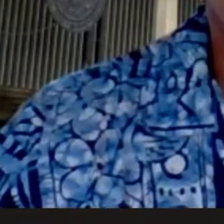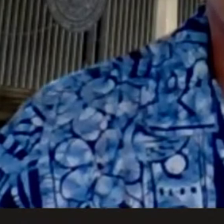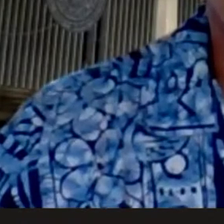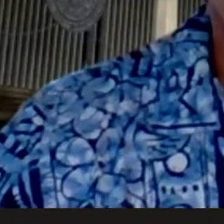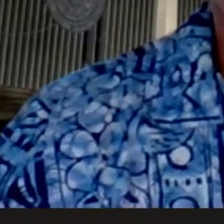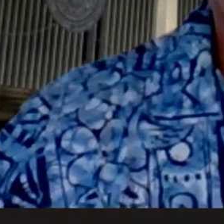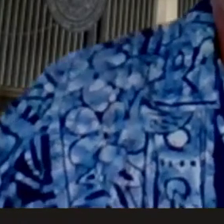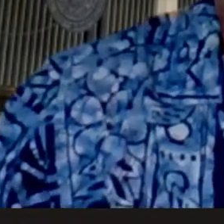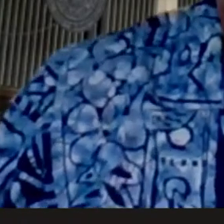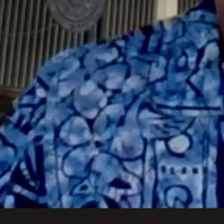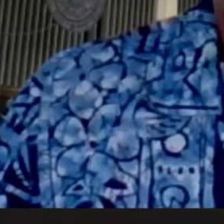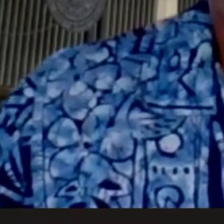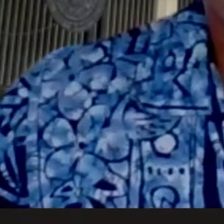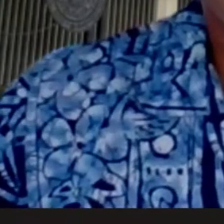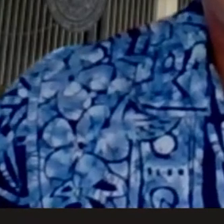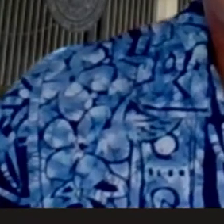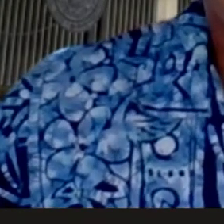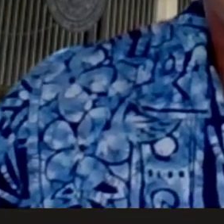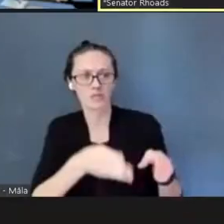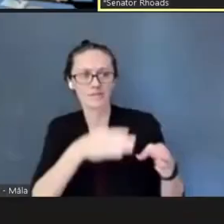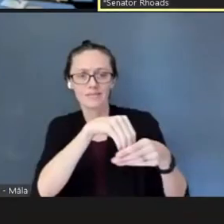here?